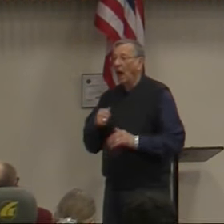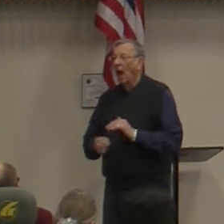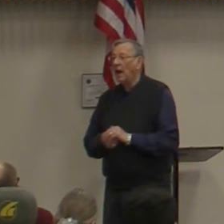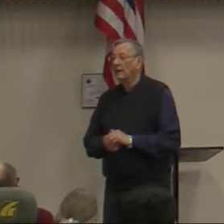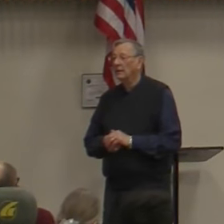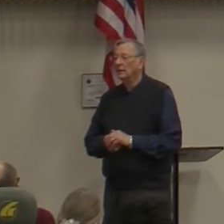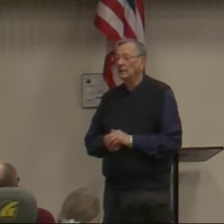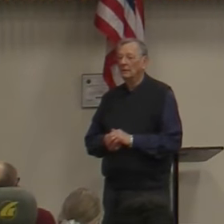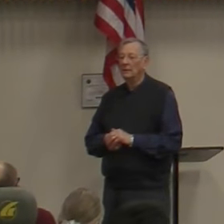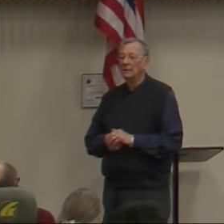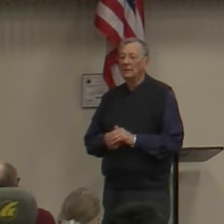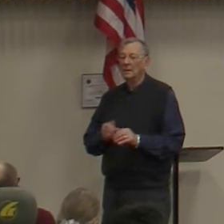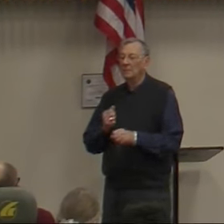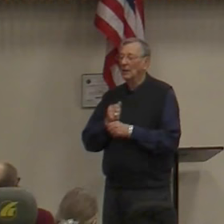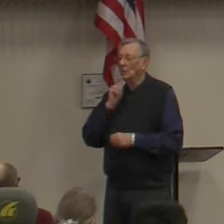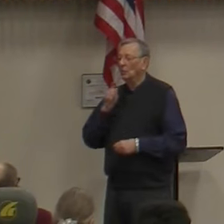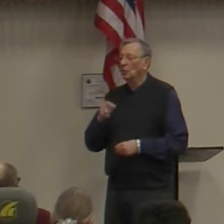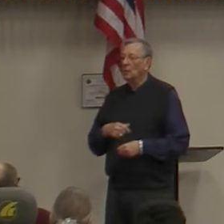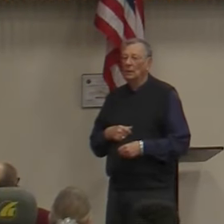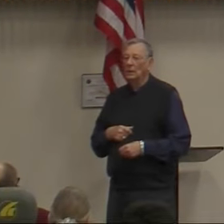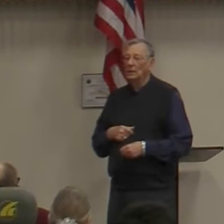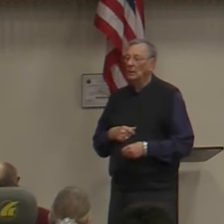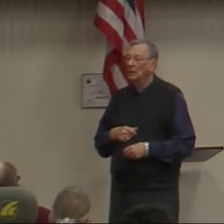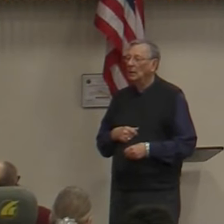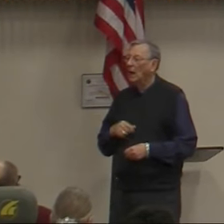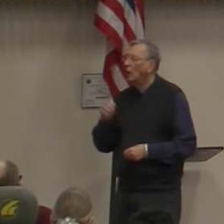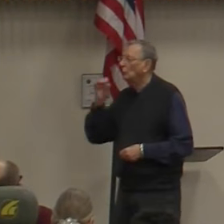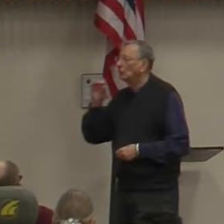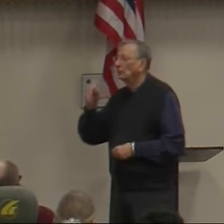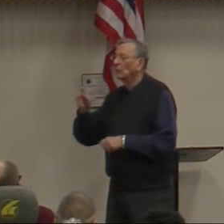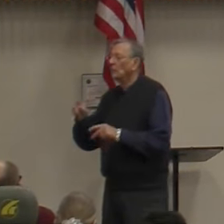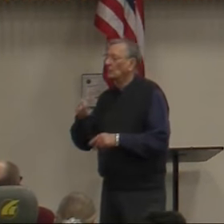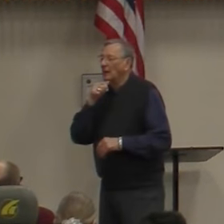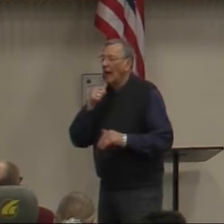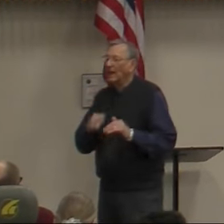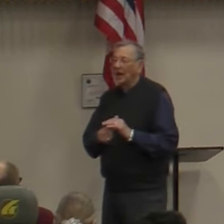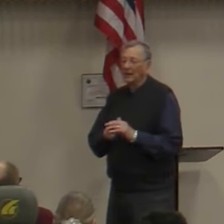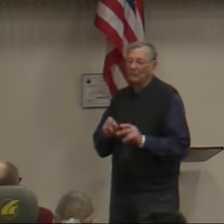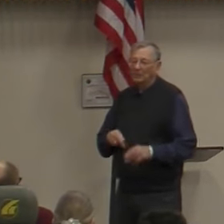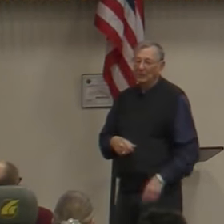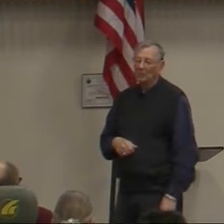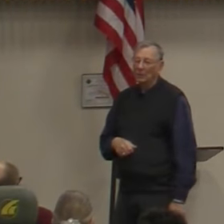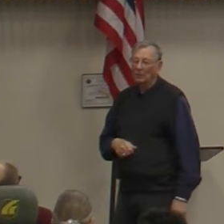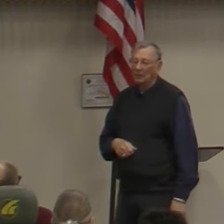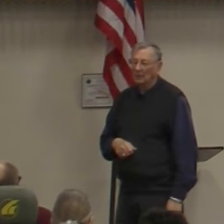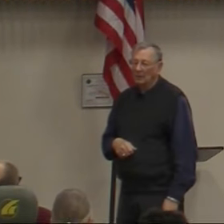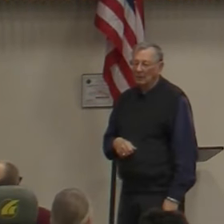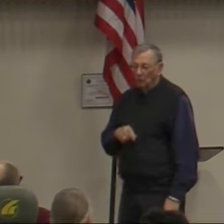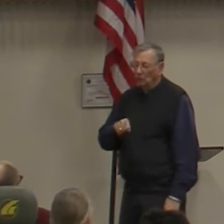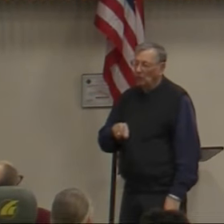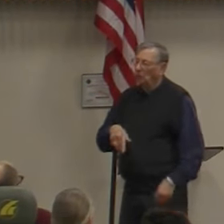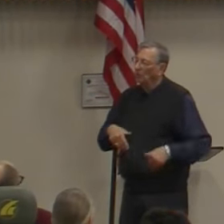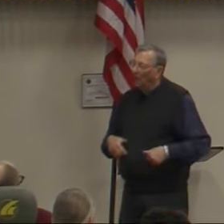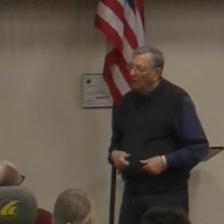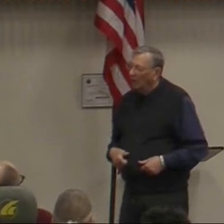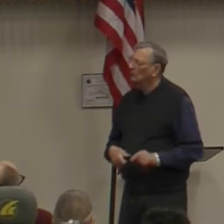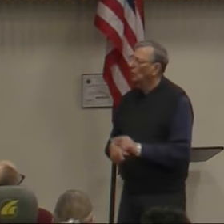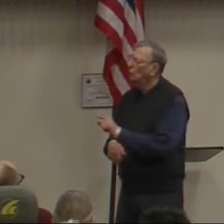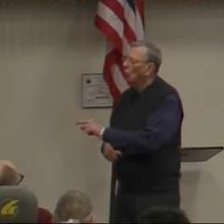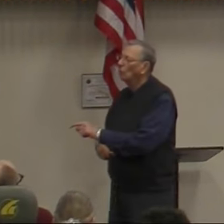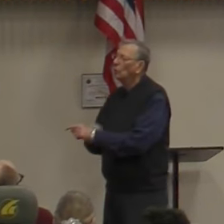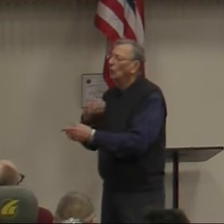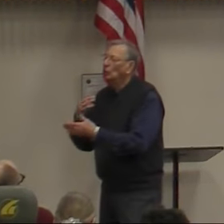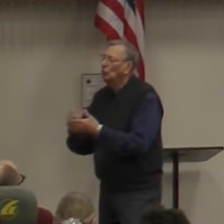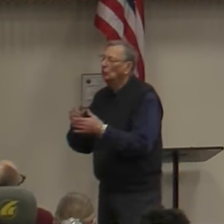We've got to go make sure that we are instead searching for folks, not hiding from folks. Need to strengthen yourself through eating and drinking the